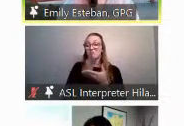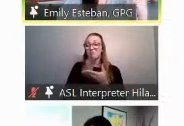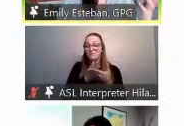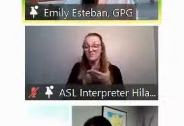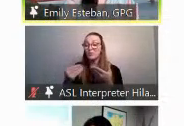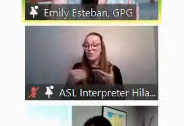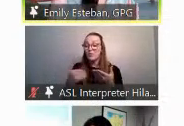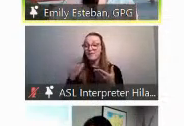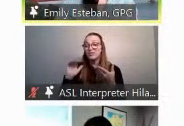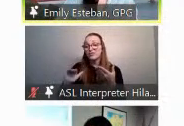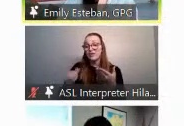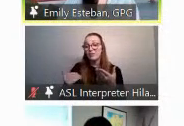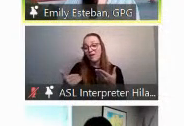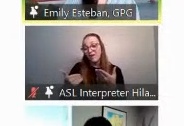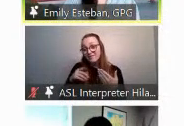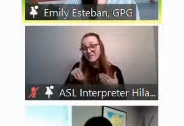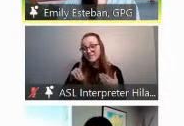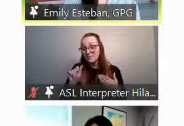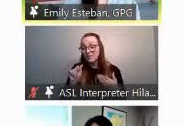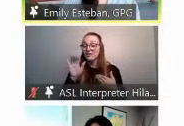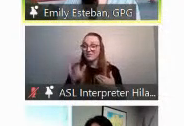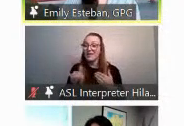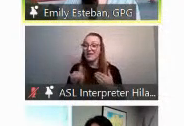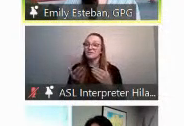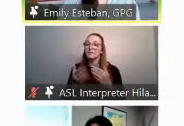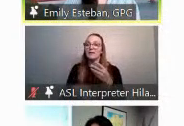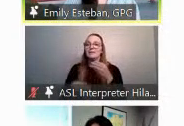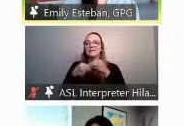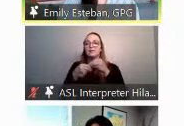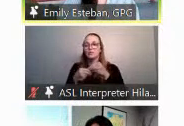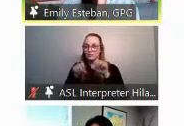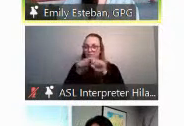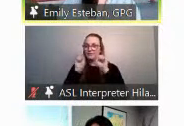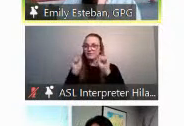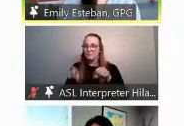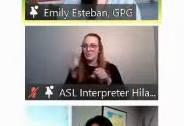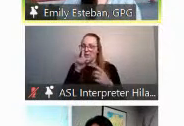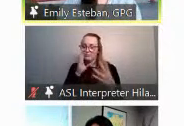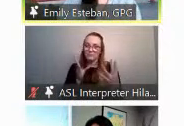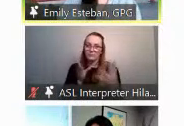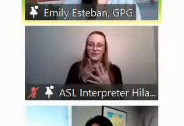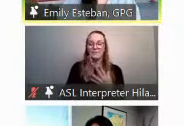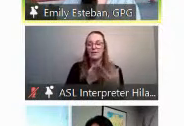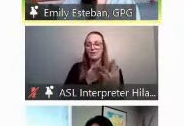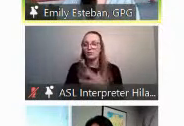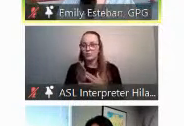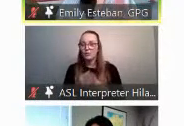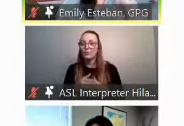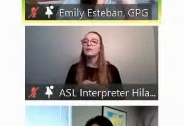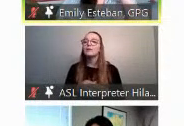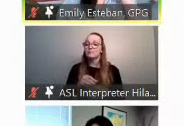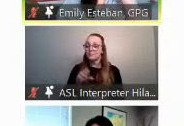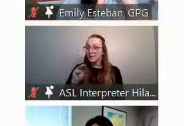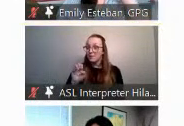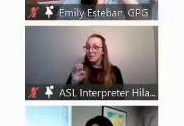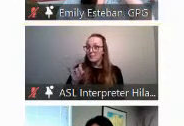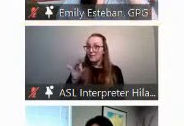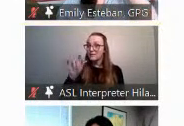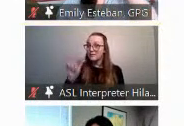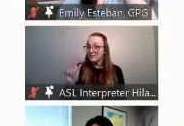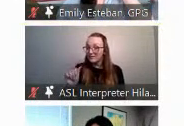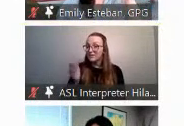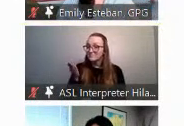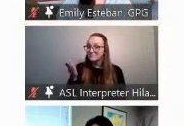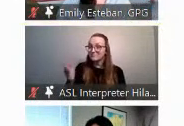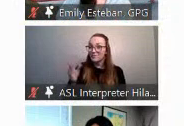disabilities and navigating that additional system on top of it. I will welcome Melissa to make a comment. Hi,